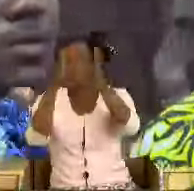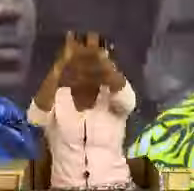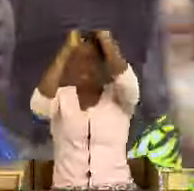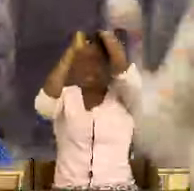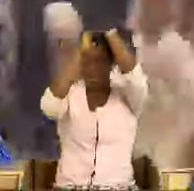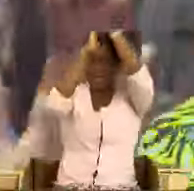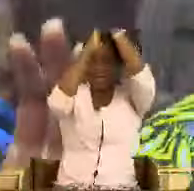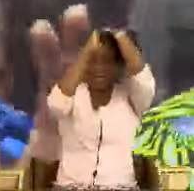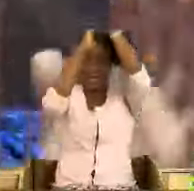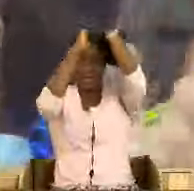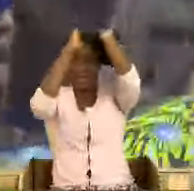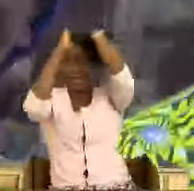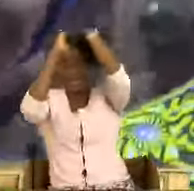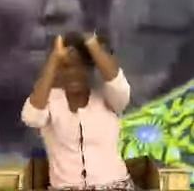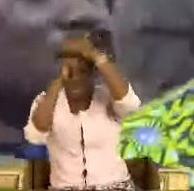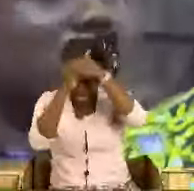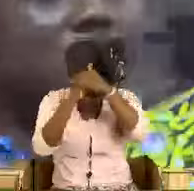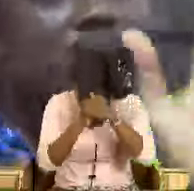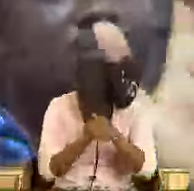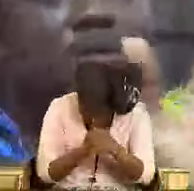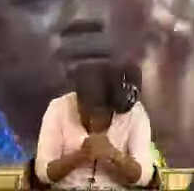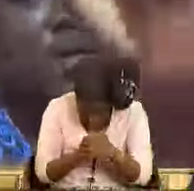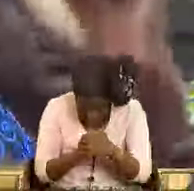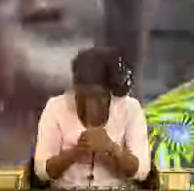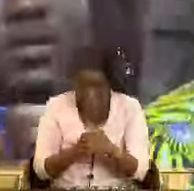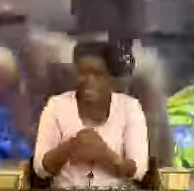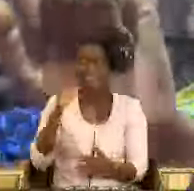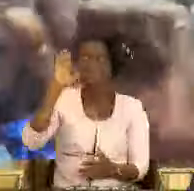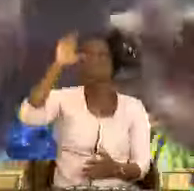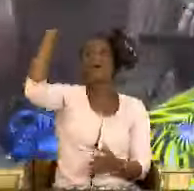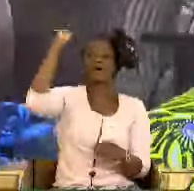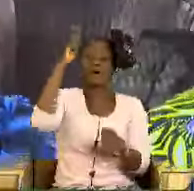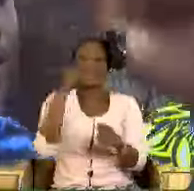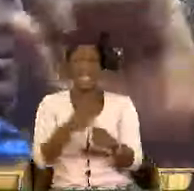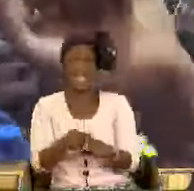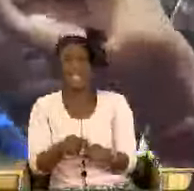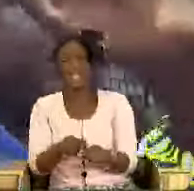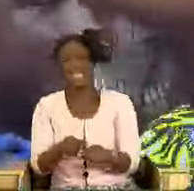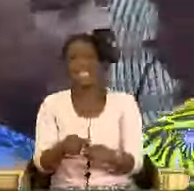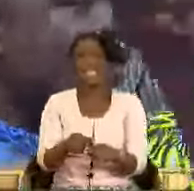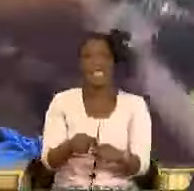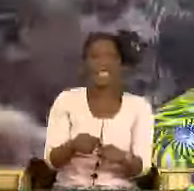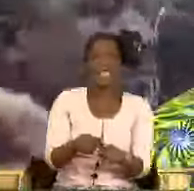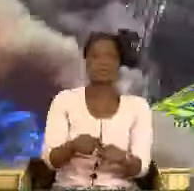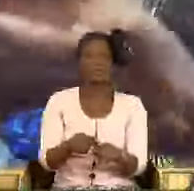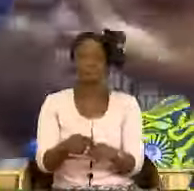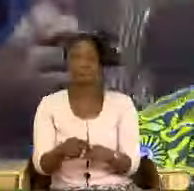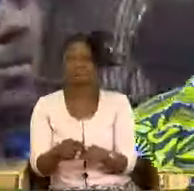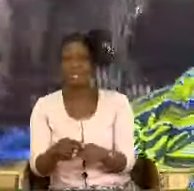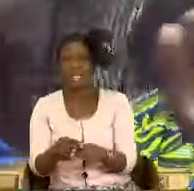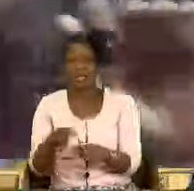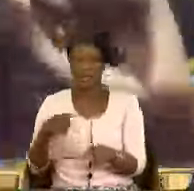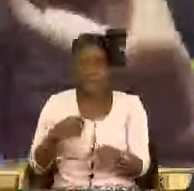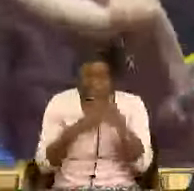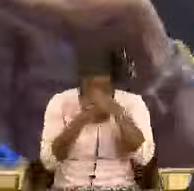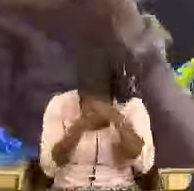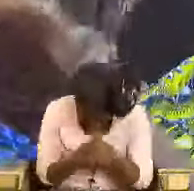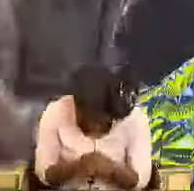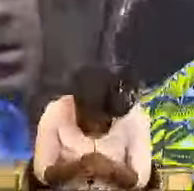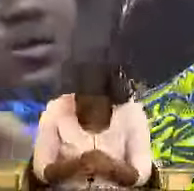Father H be your name all the praise be your name all the worship be your